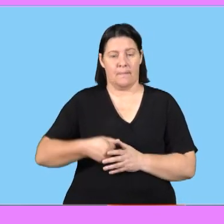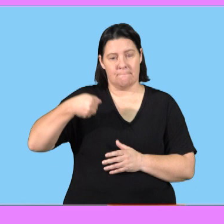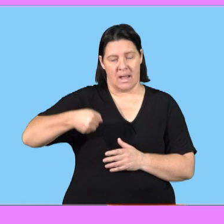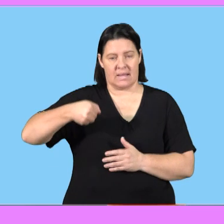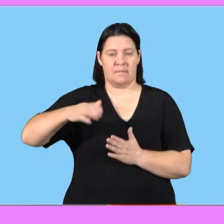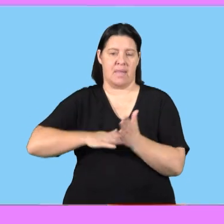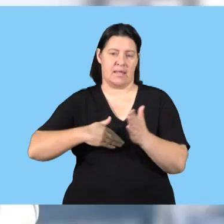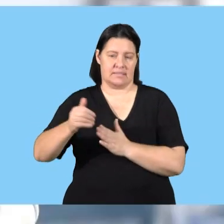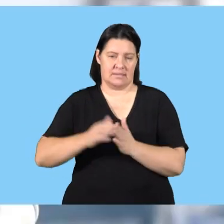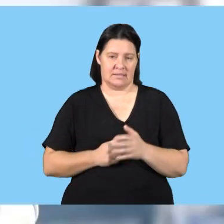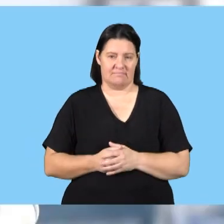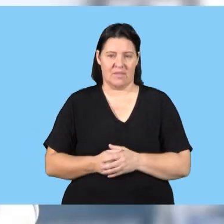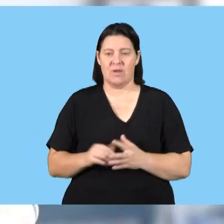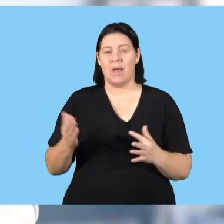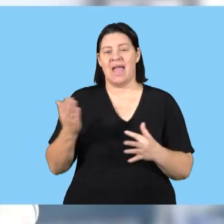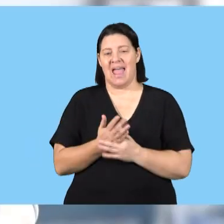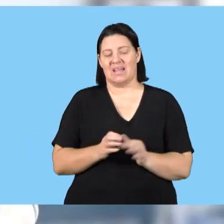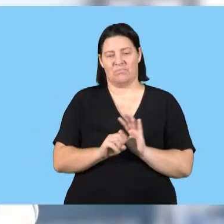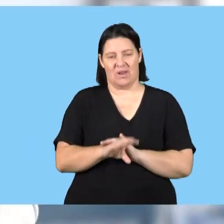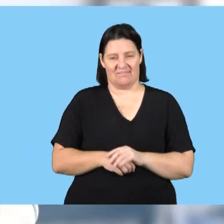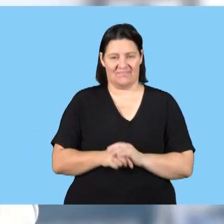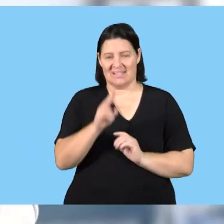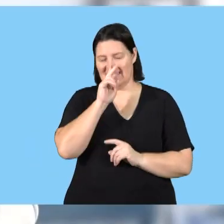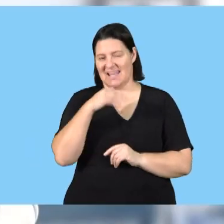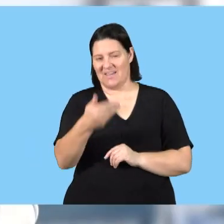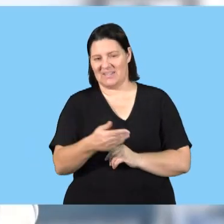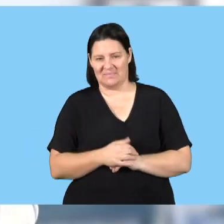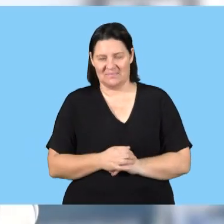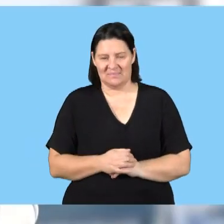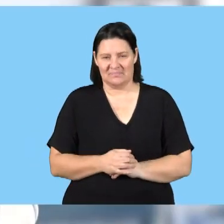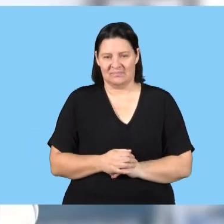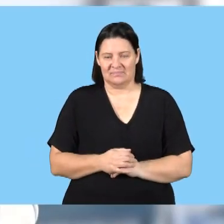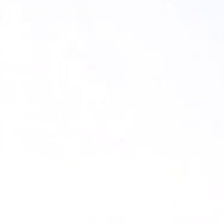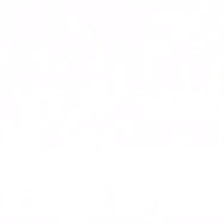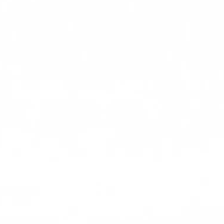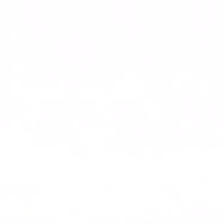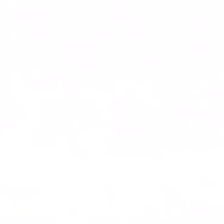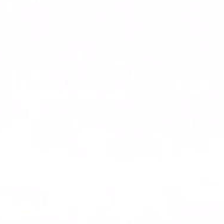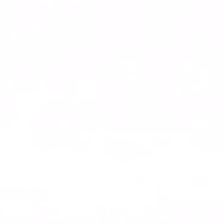8. Let's take an ad break. I will see you after the ad break.